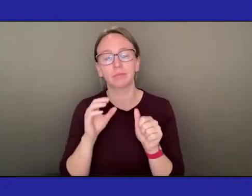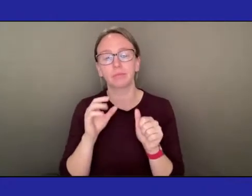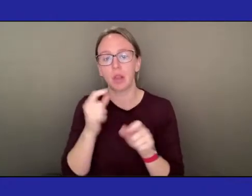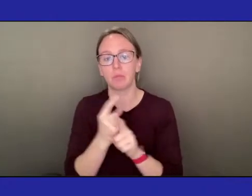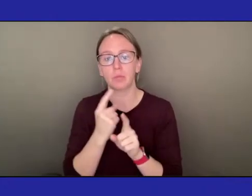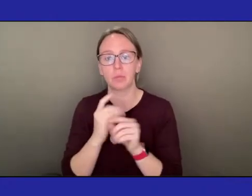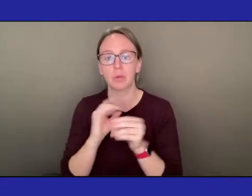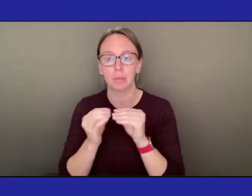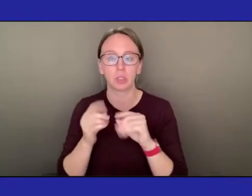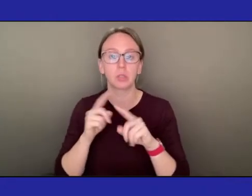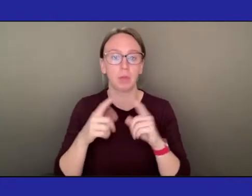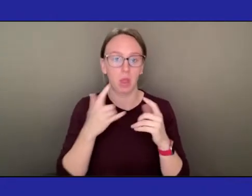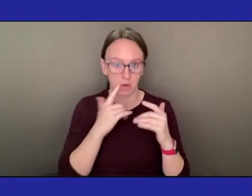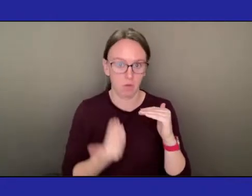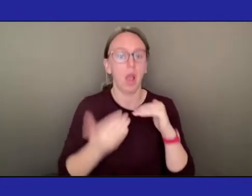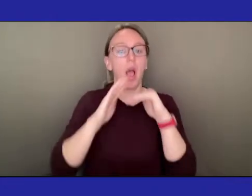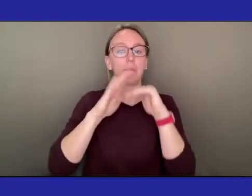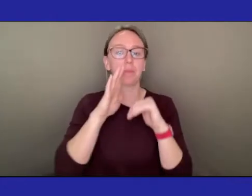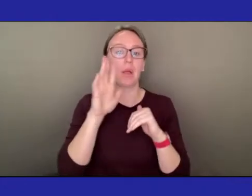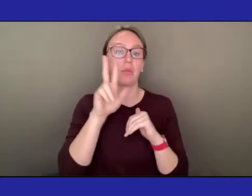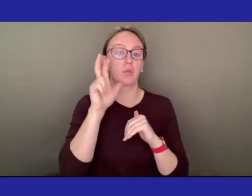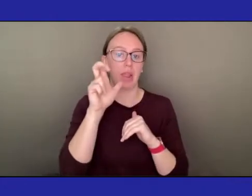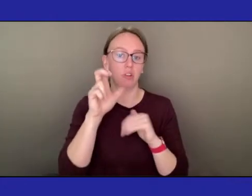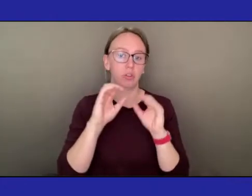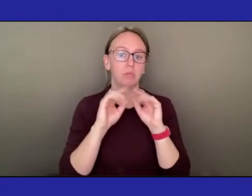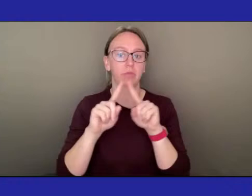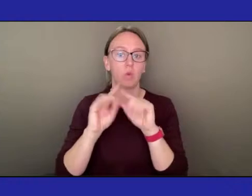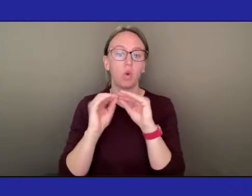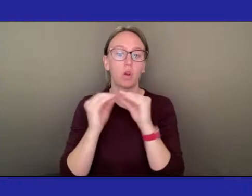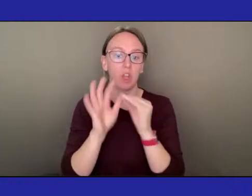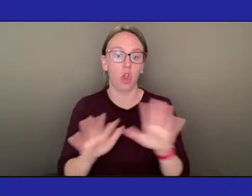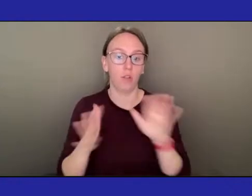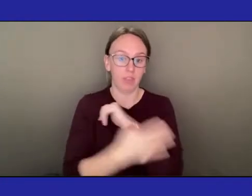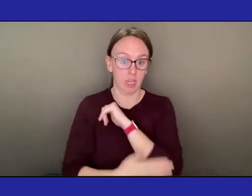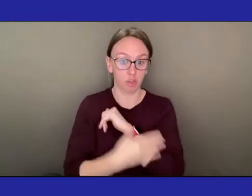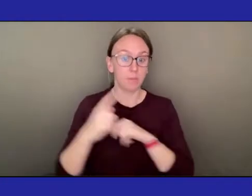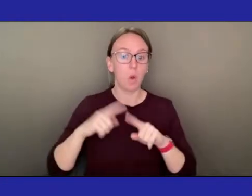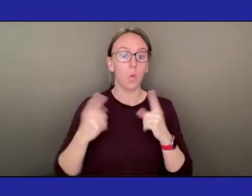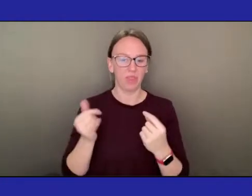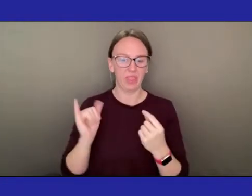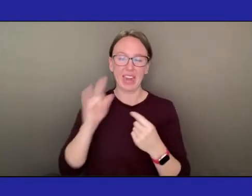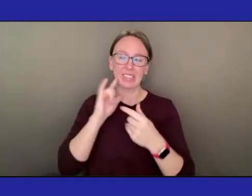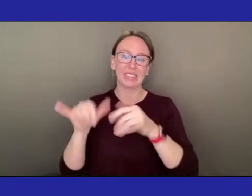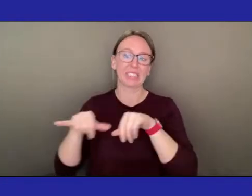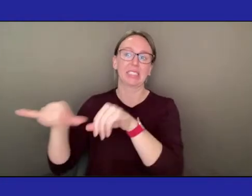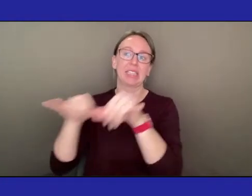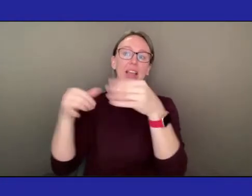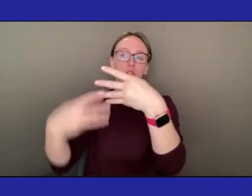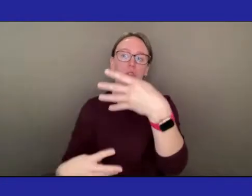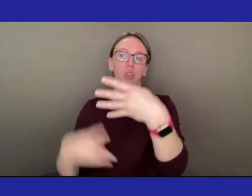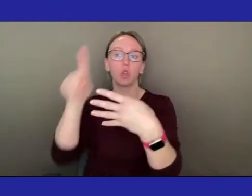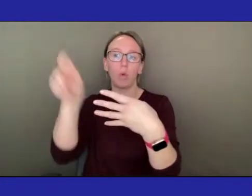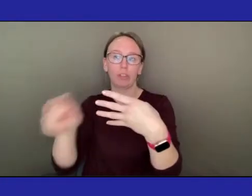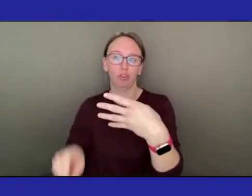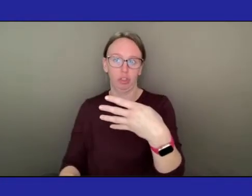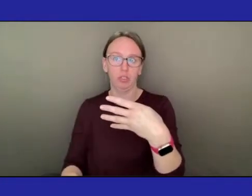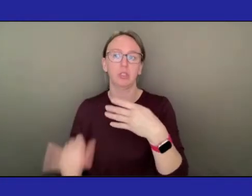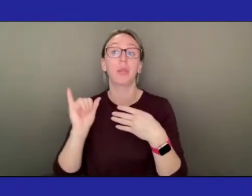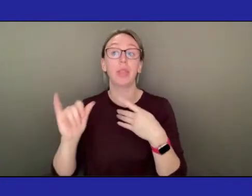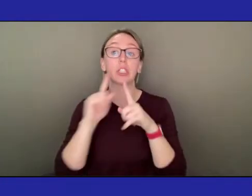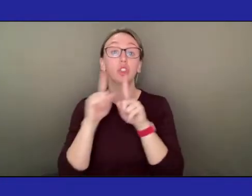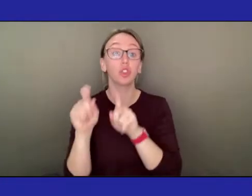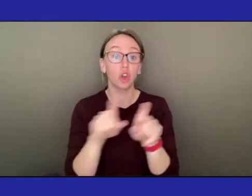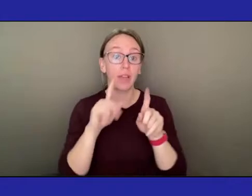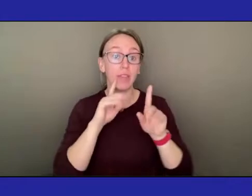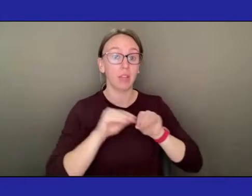Collaborative. And what it is, it's a standard question bank it's a survey that goes out to your own